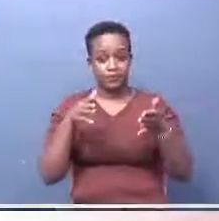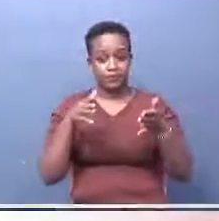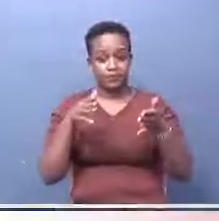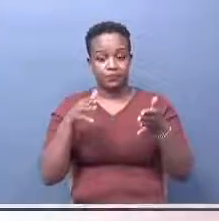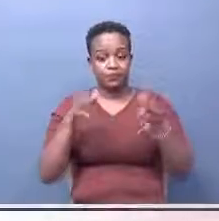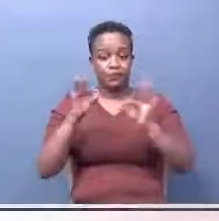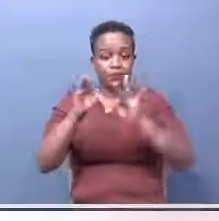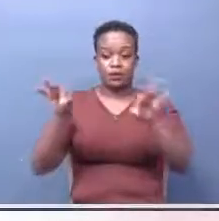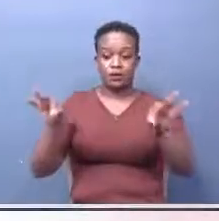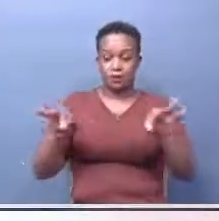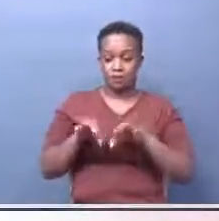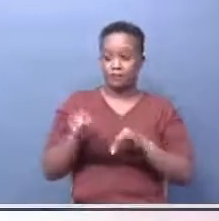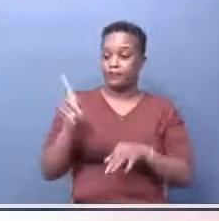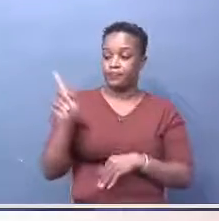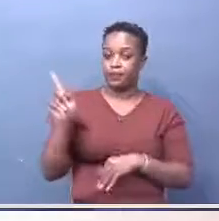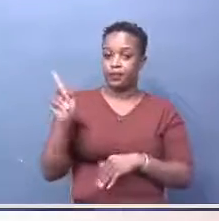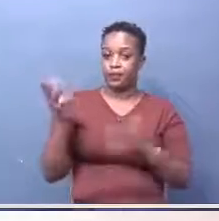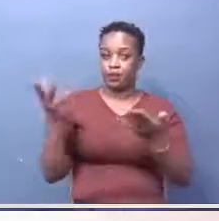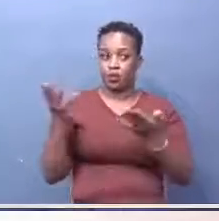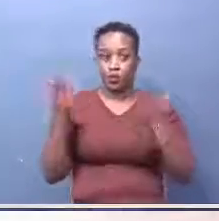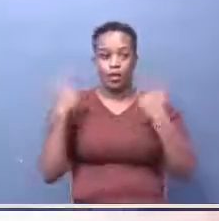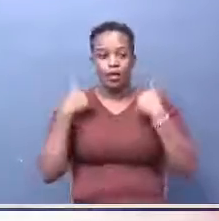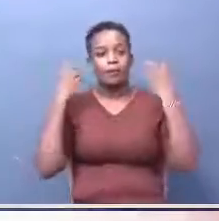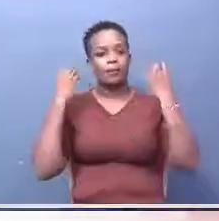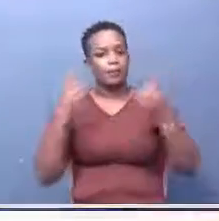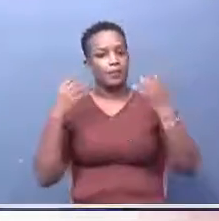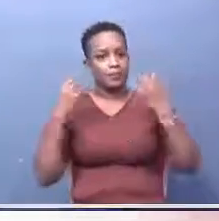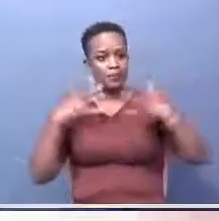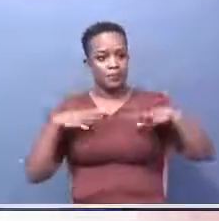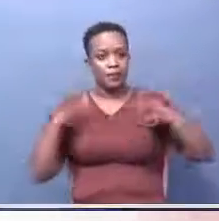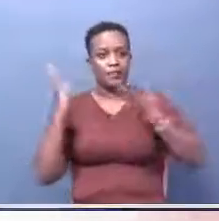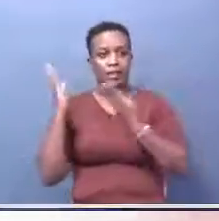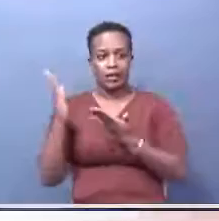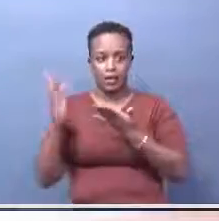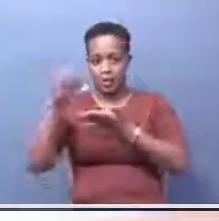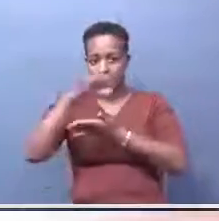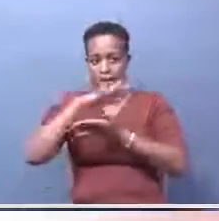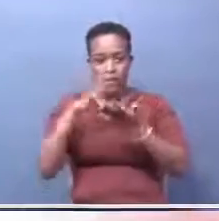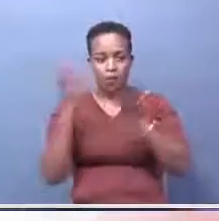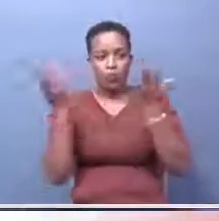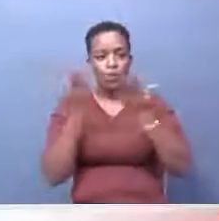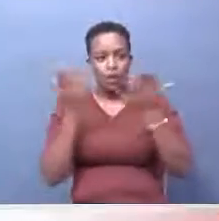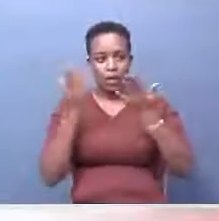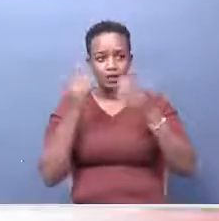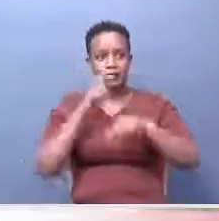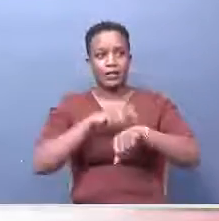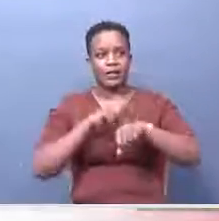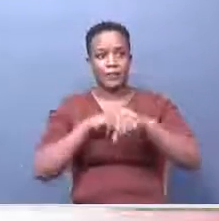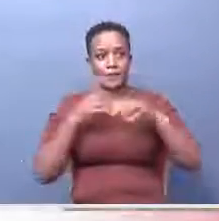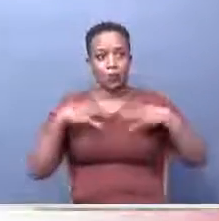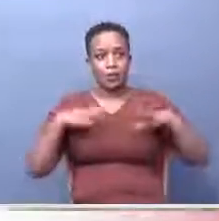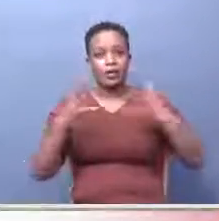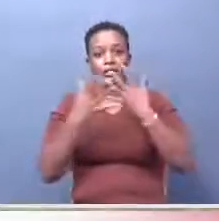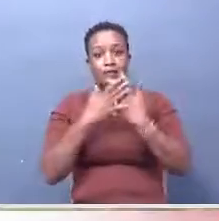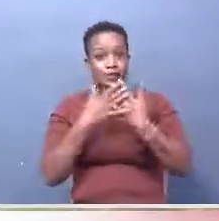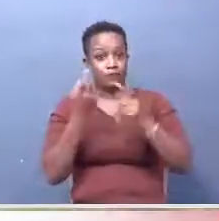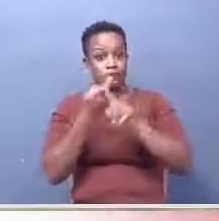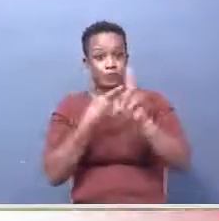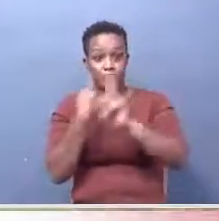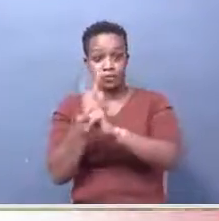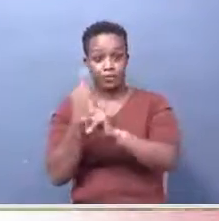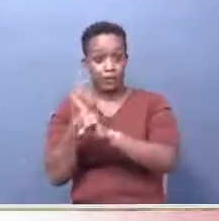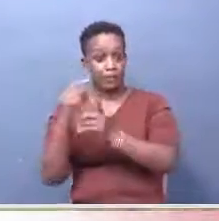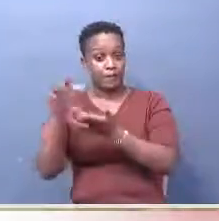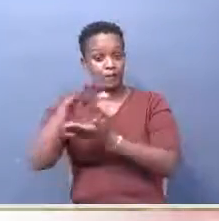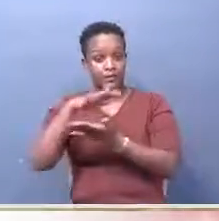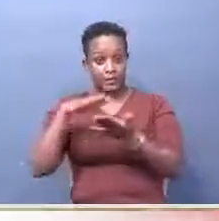whereby the greater multitude is there, is a place that when people are arrested from different places all over, they